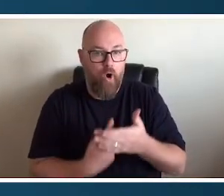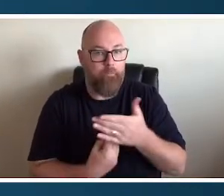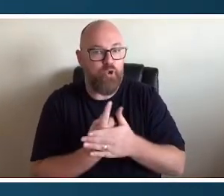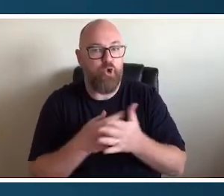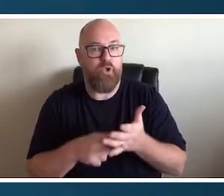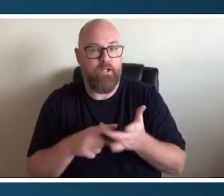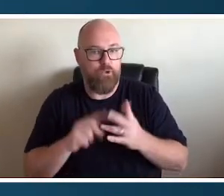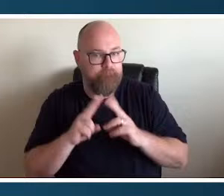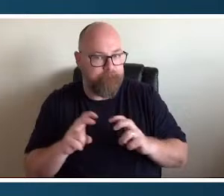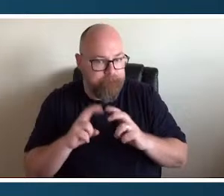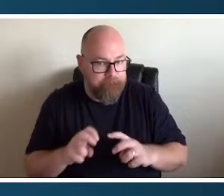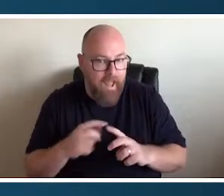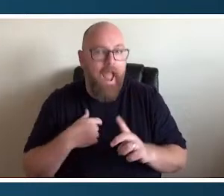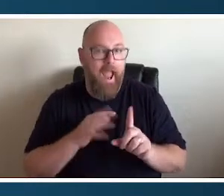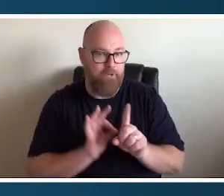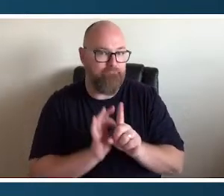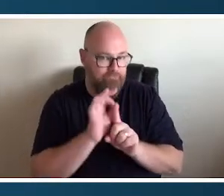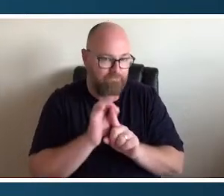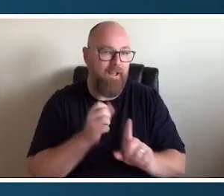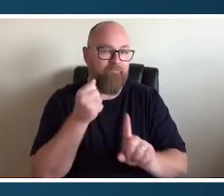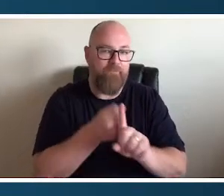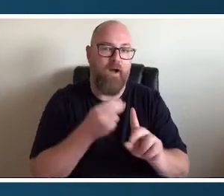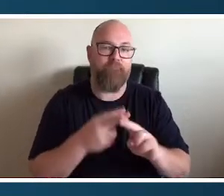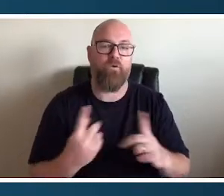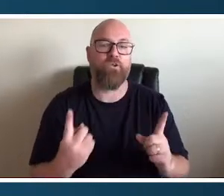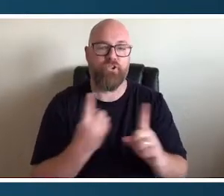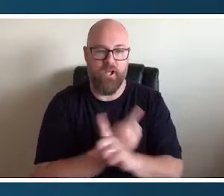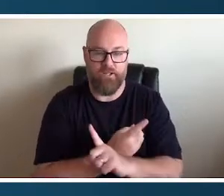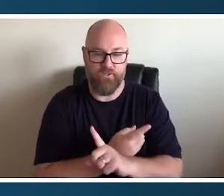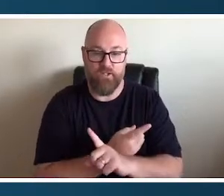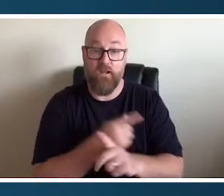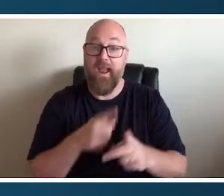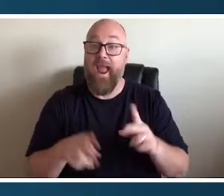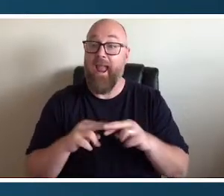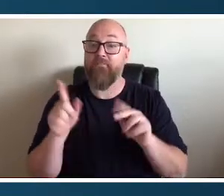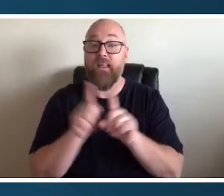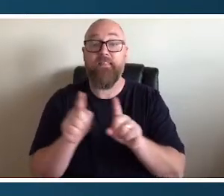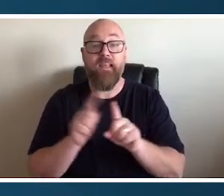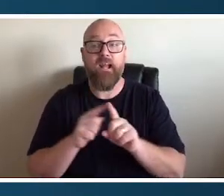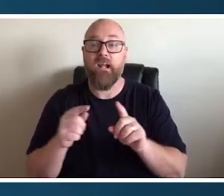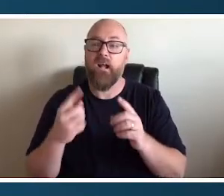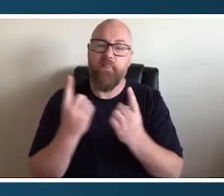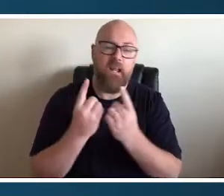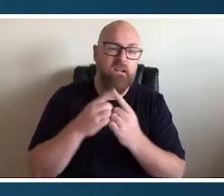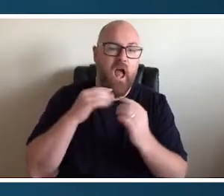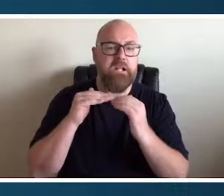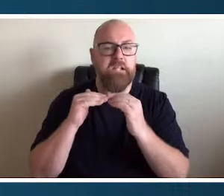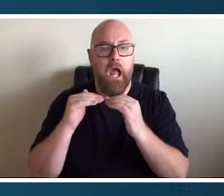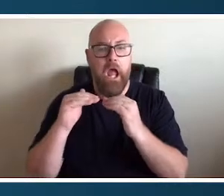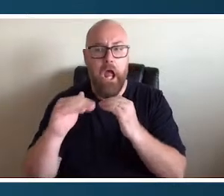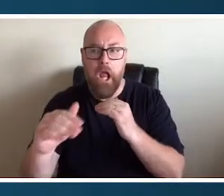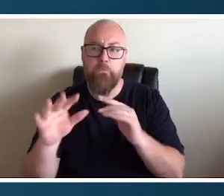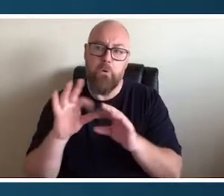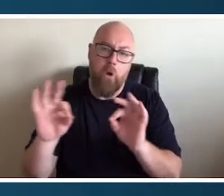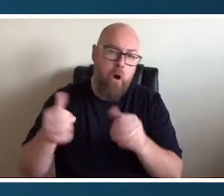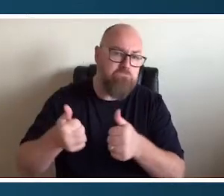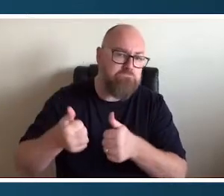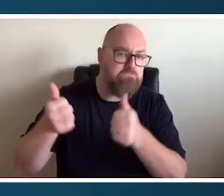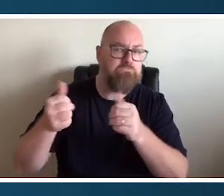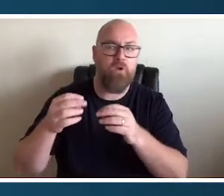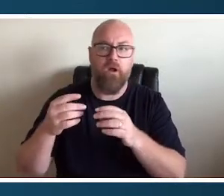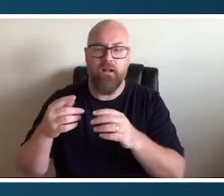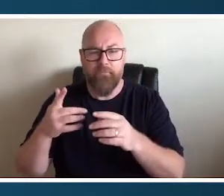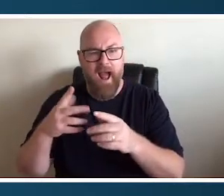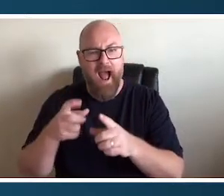really argue for change. When things are stable and they don't work really well, but it's difficult to get out of it.